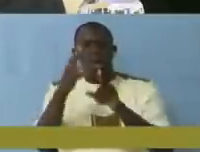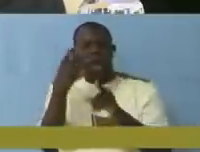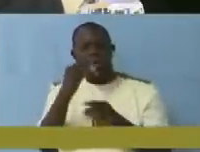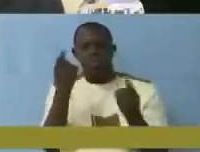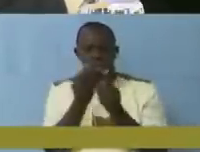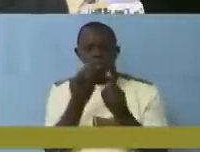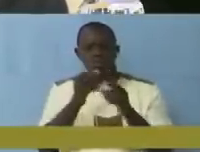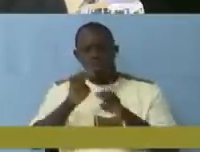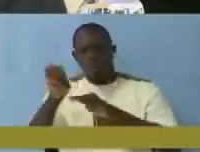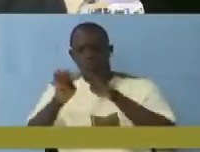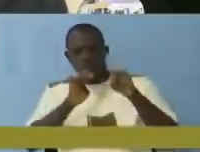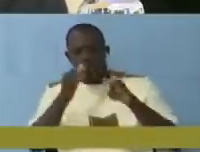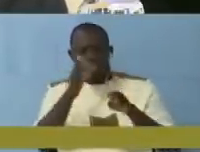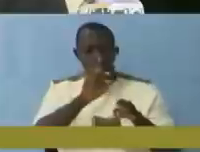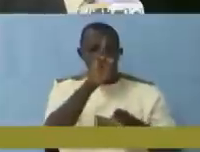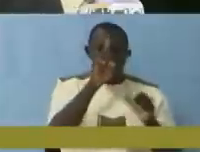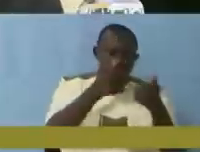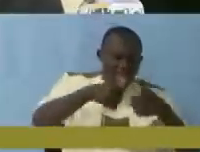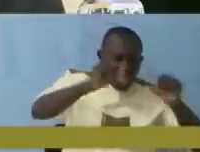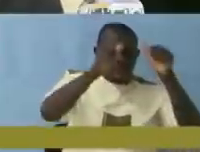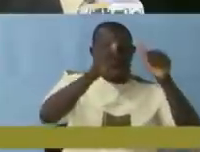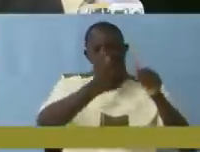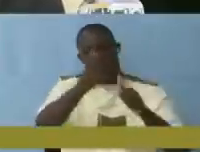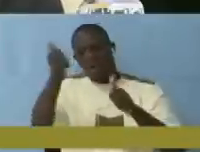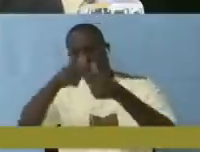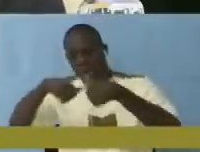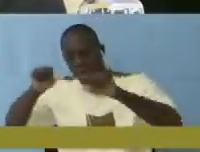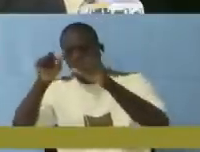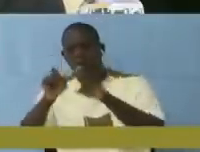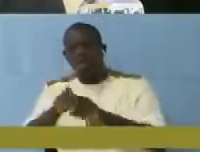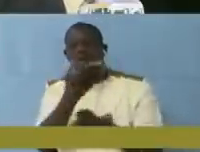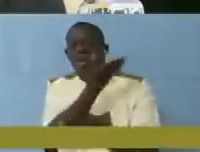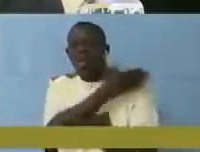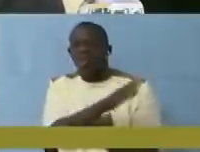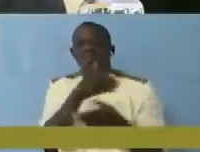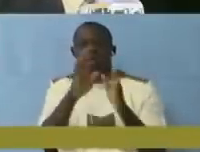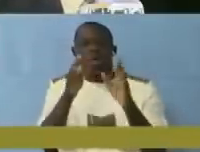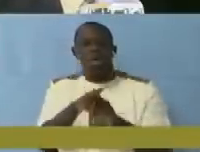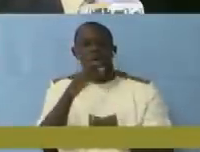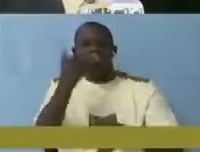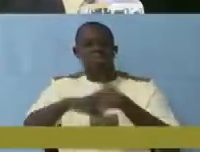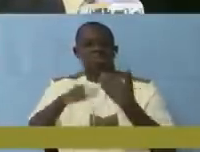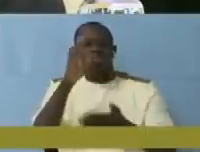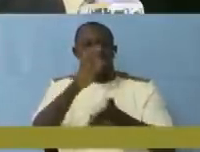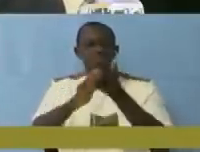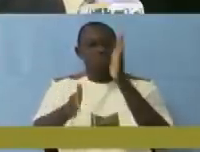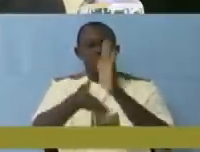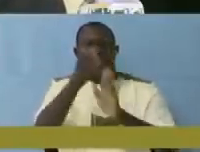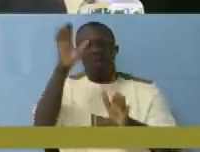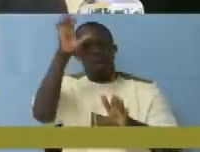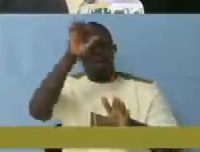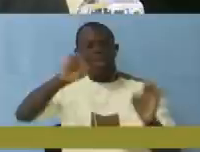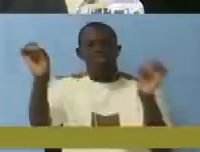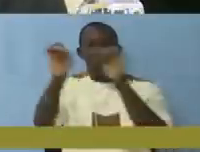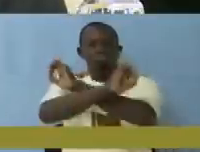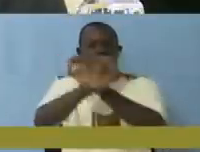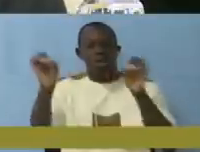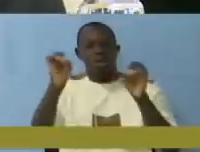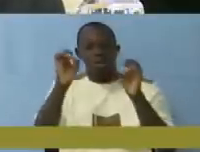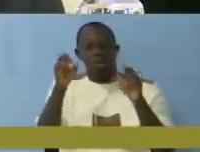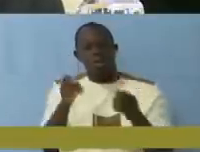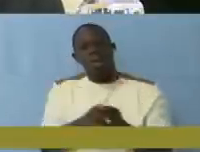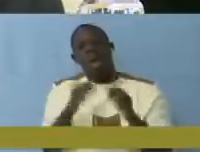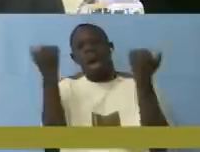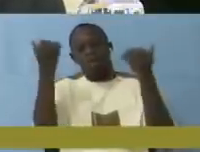moved from one area to the other, and it was all left dangling. We couldn't get any thing going on. So